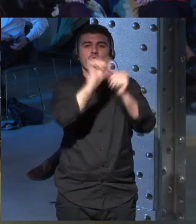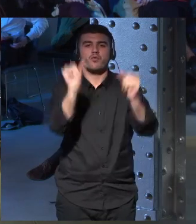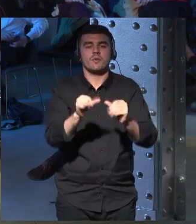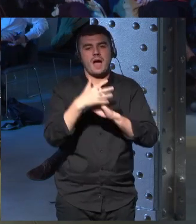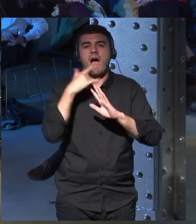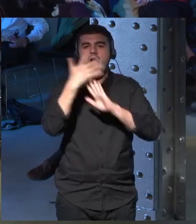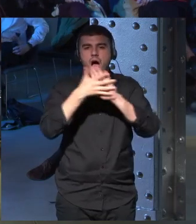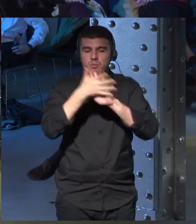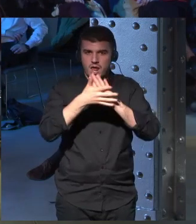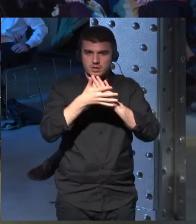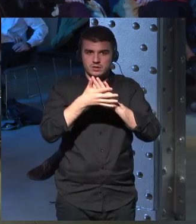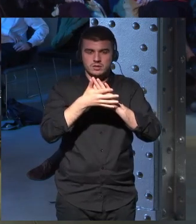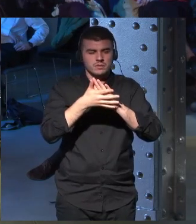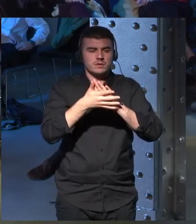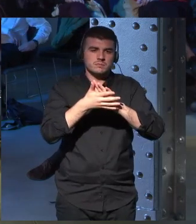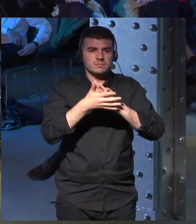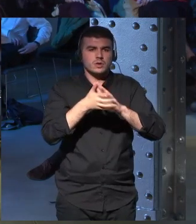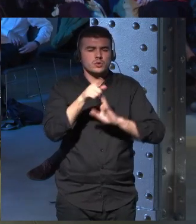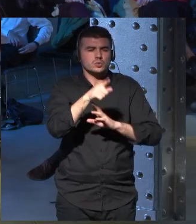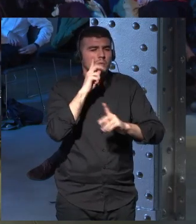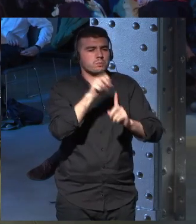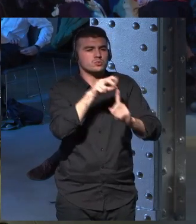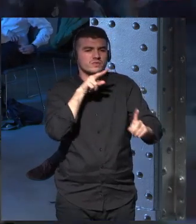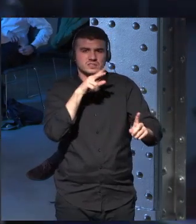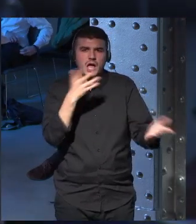I think that is an interesting idea.